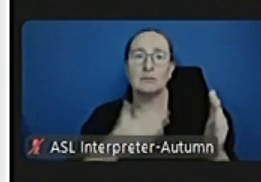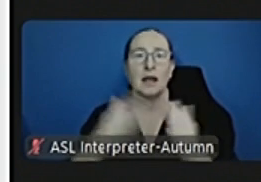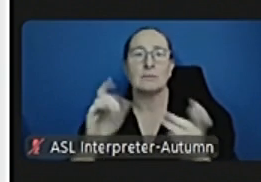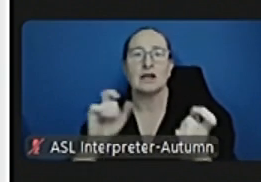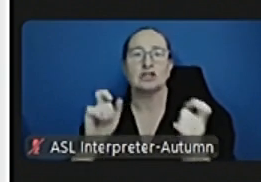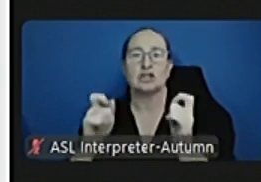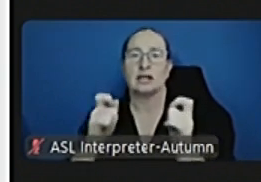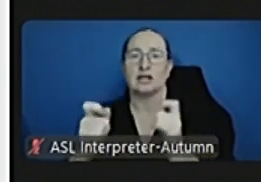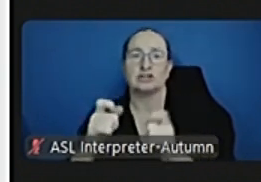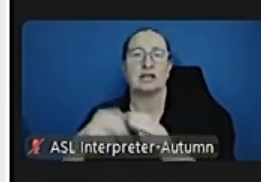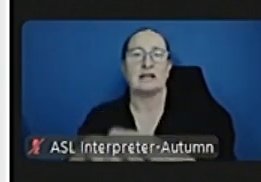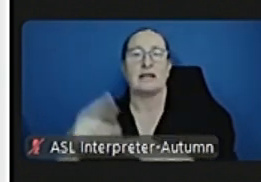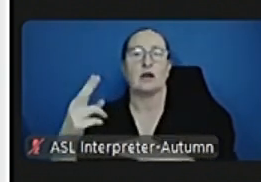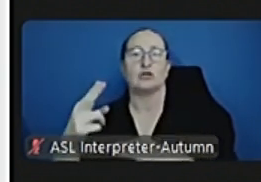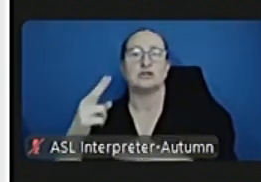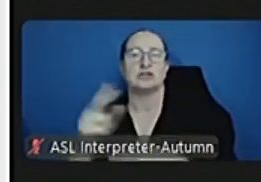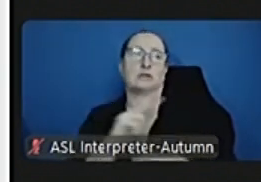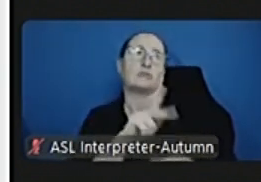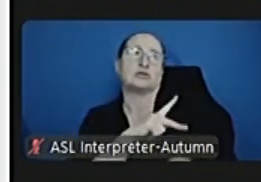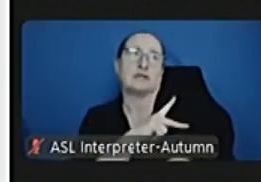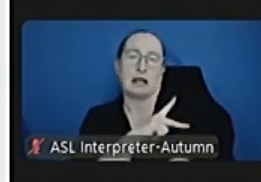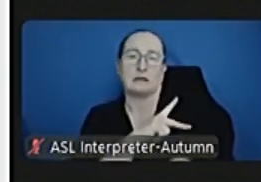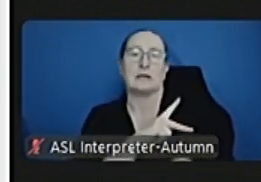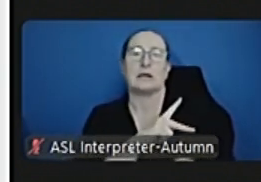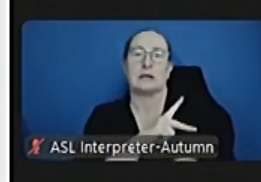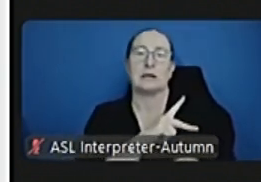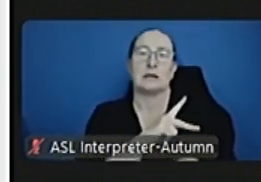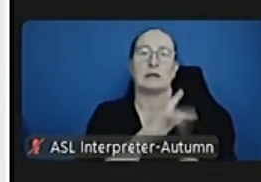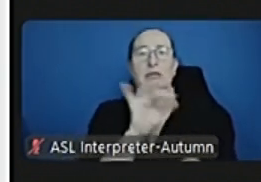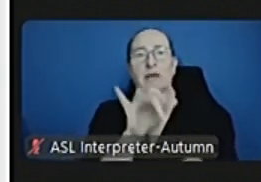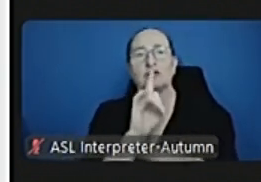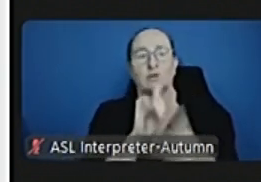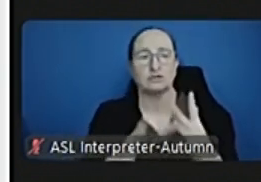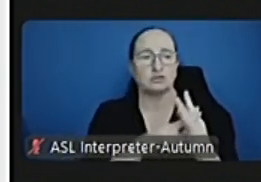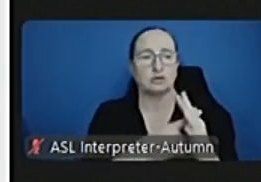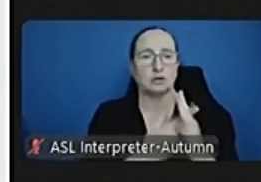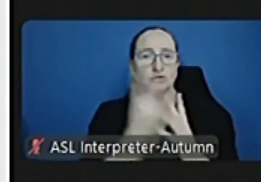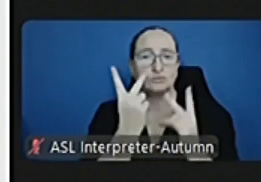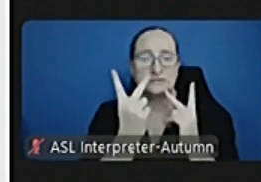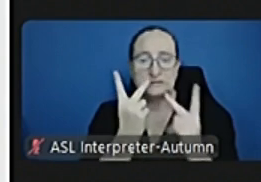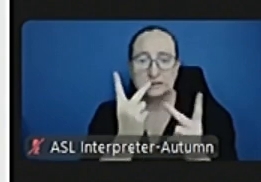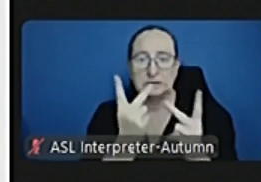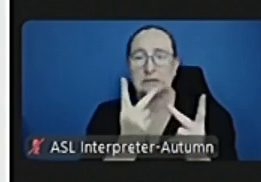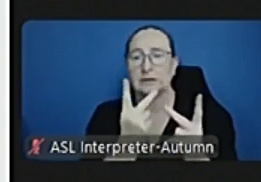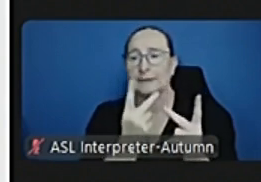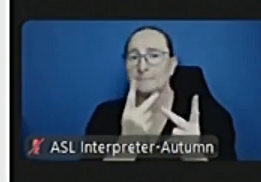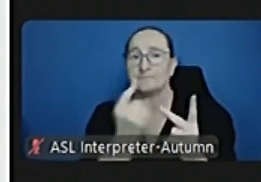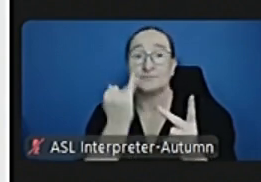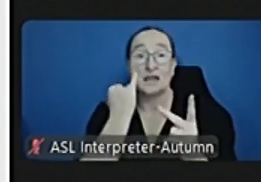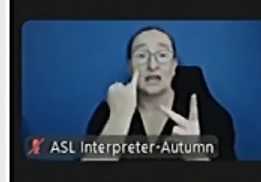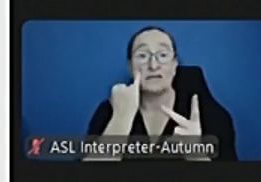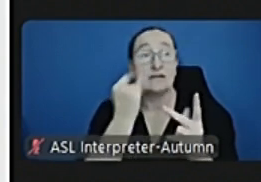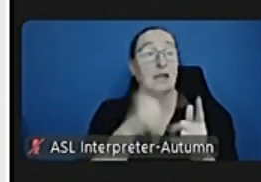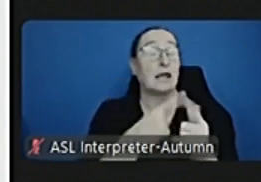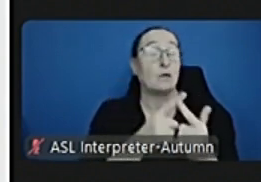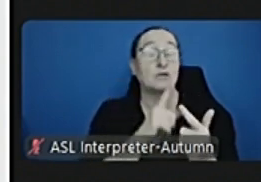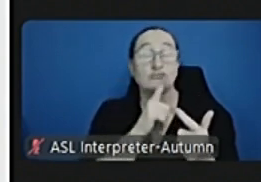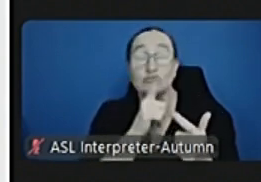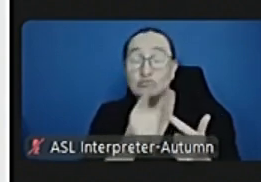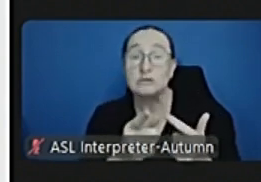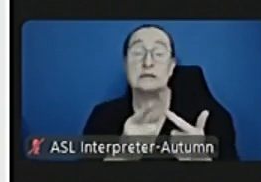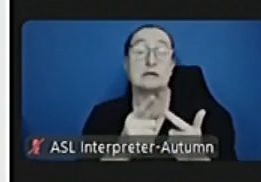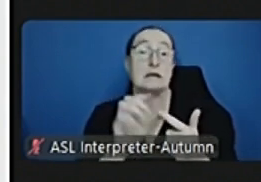that historical personality. Is that you'll begin to see, that if he was an outgoing person, maybe he's now